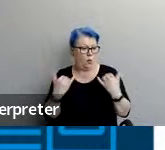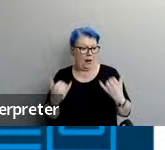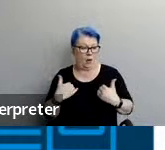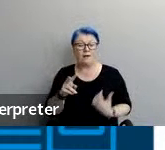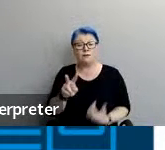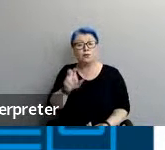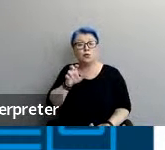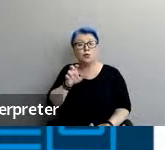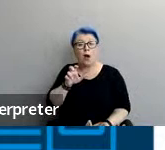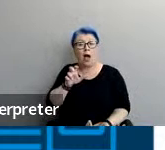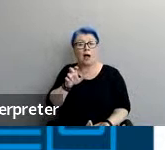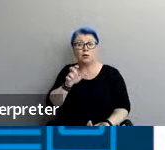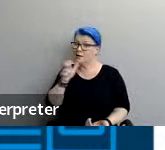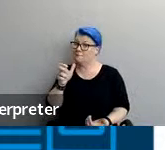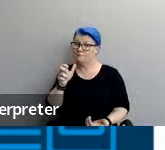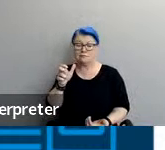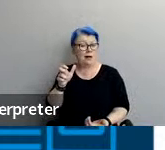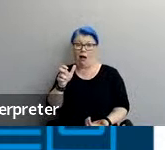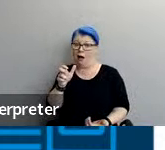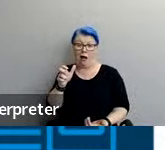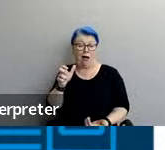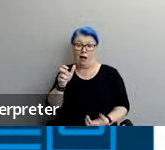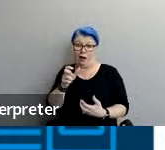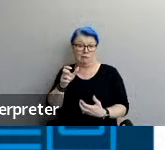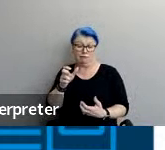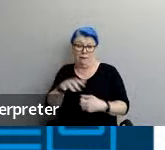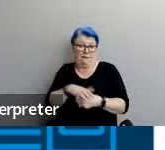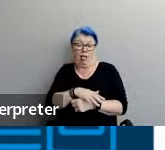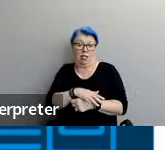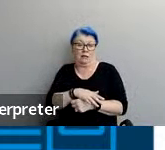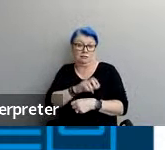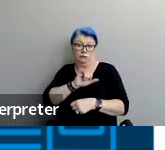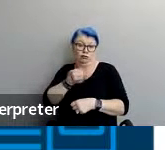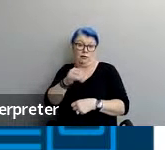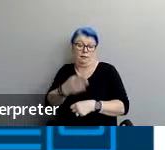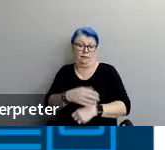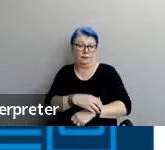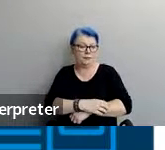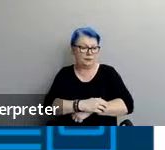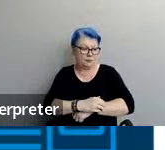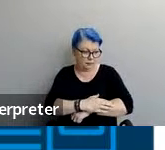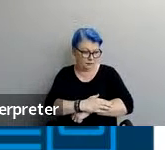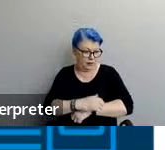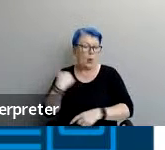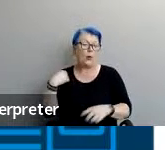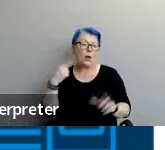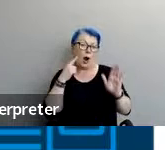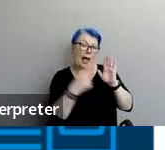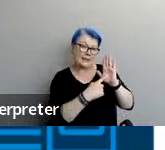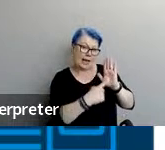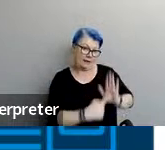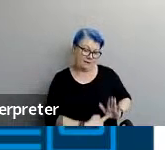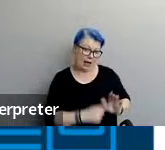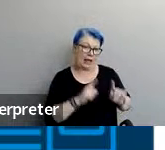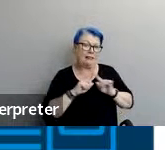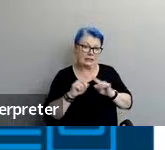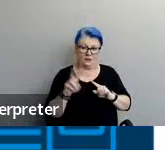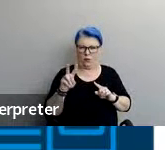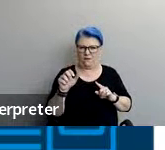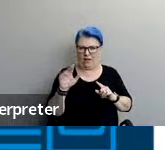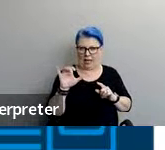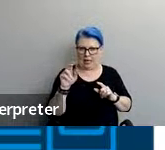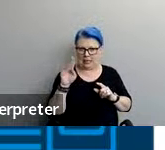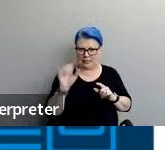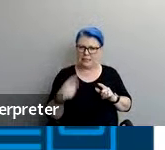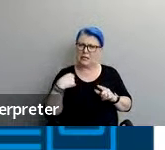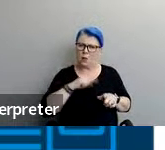vacant spots. So no one would lose a job, no one would lose a position. We're identifying vacancies that we currently have that we can take off the books.